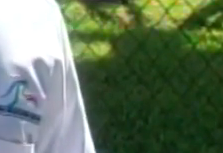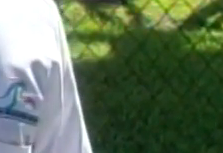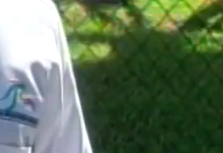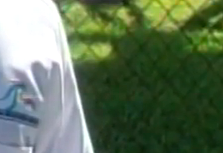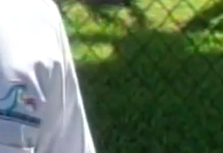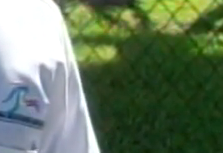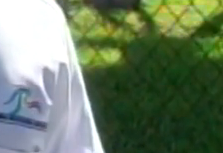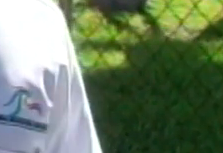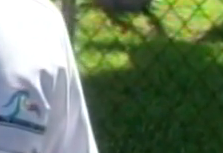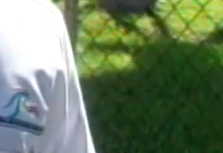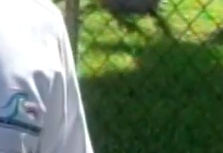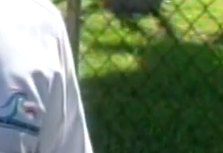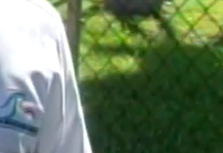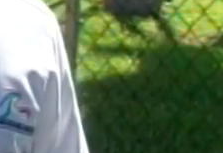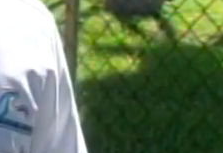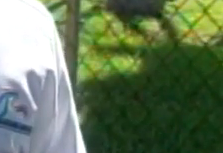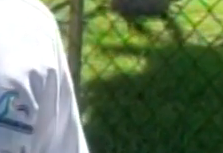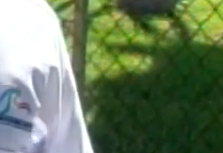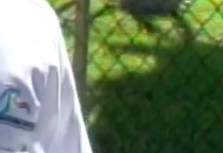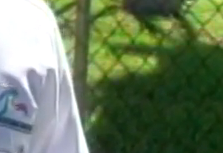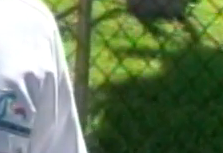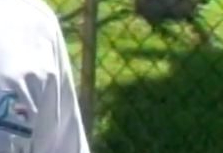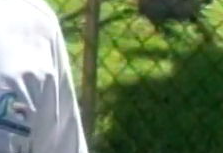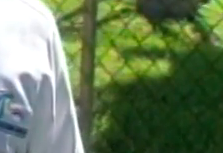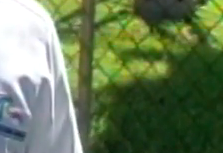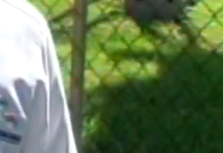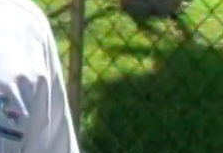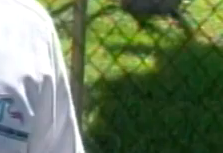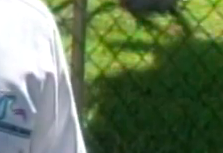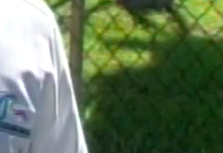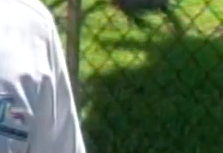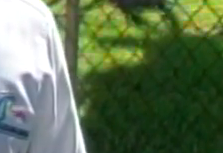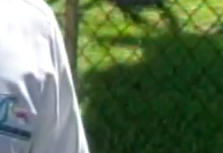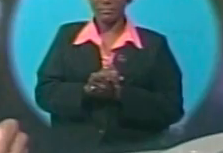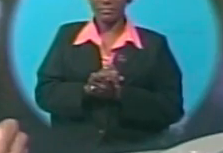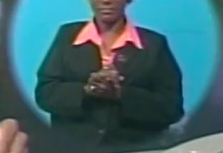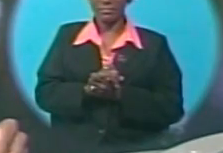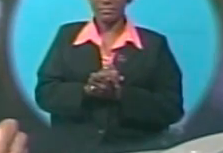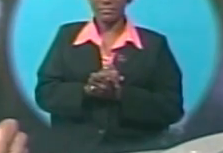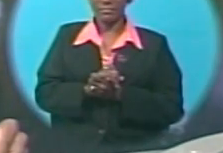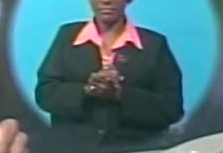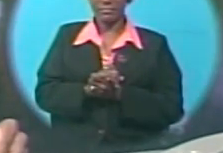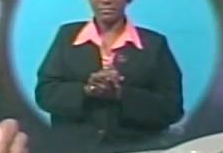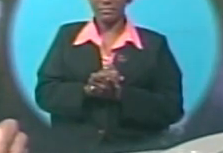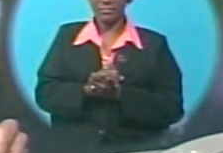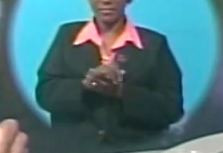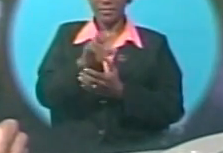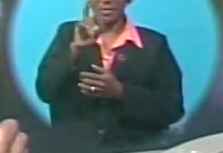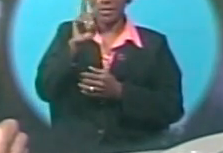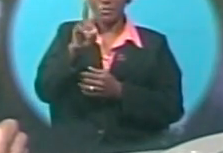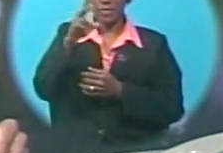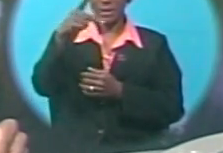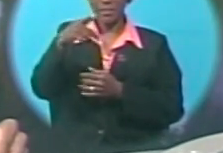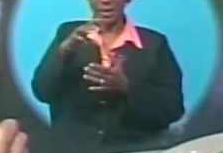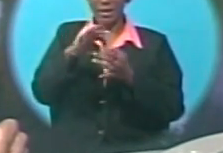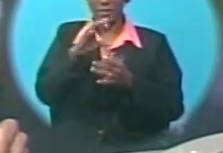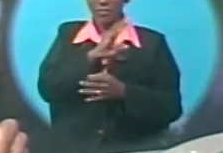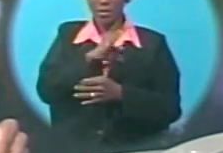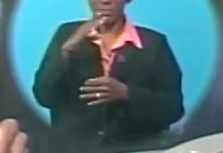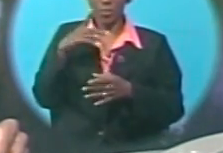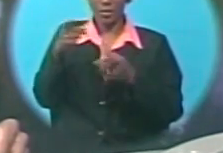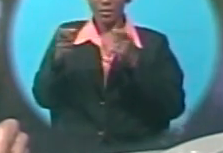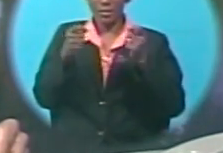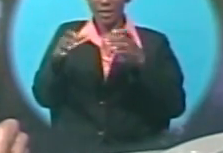We thank you, we salute you. You are a true guardian of our heritage. Well, Vice President of the Board of Directors